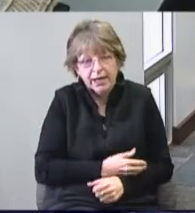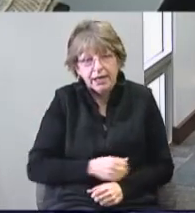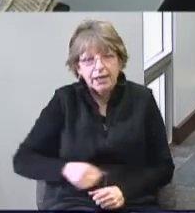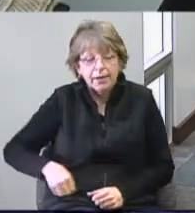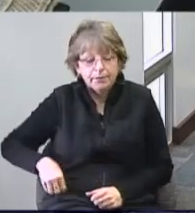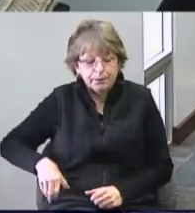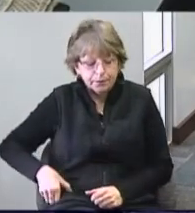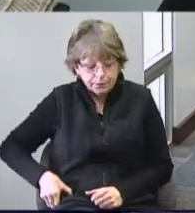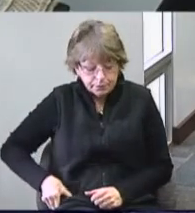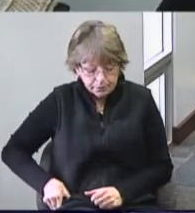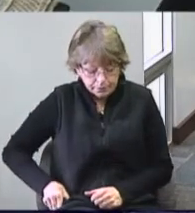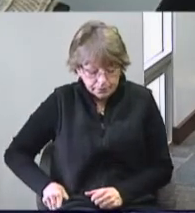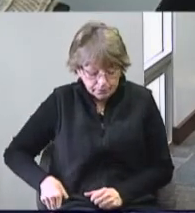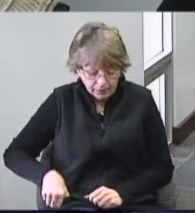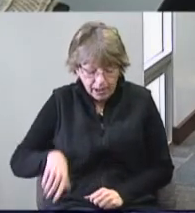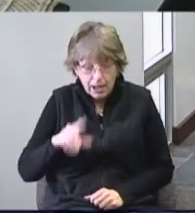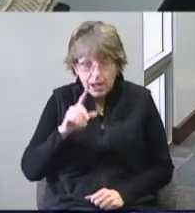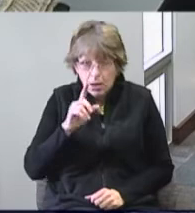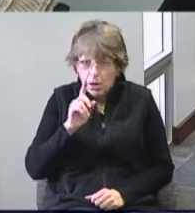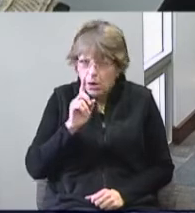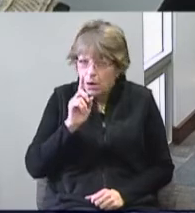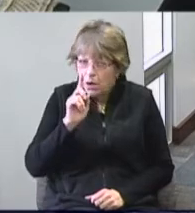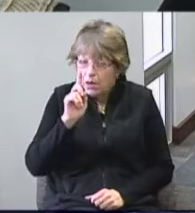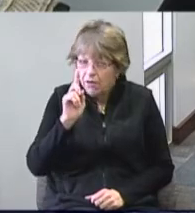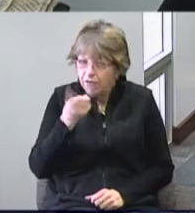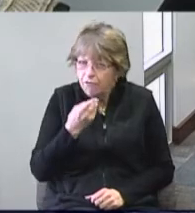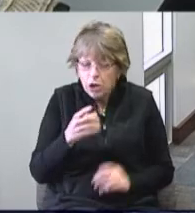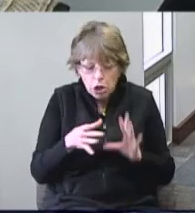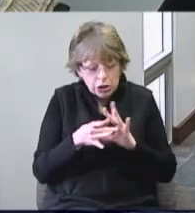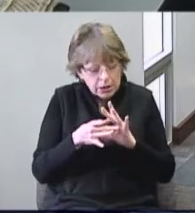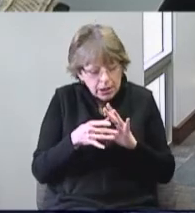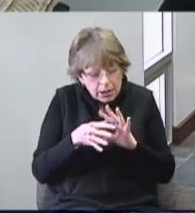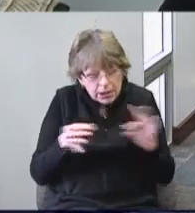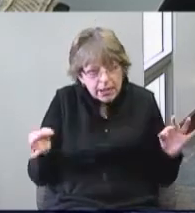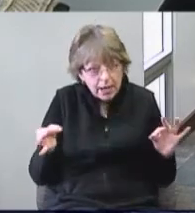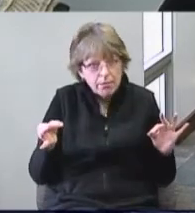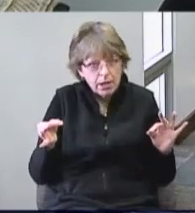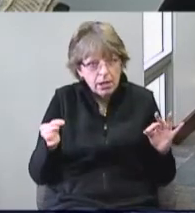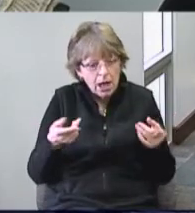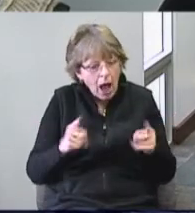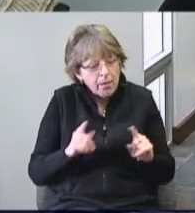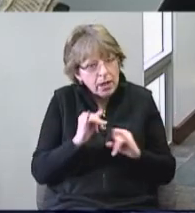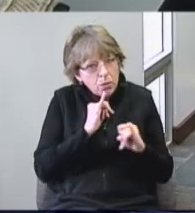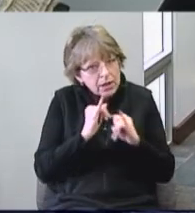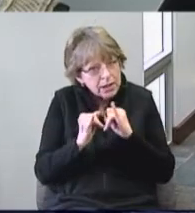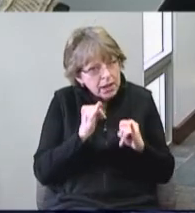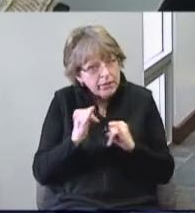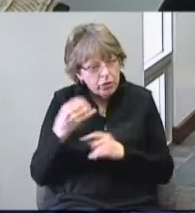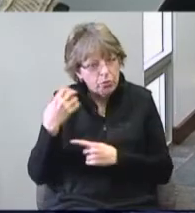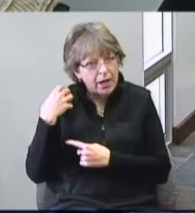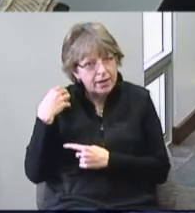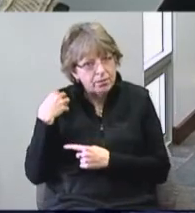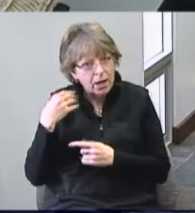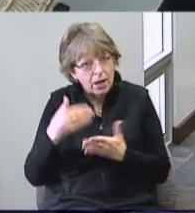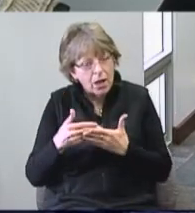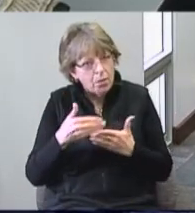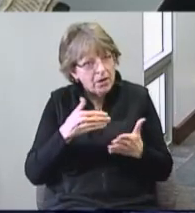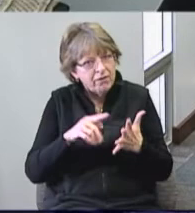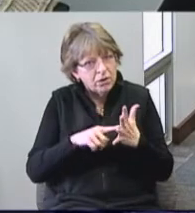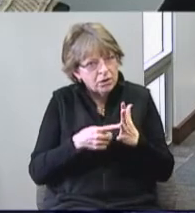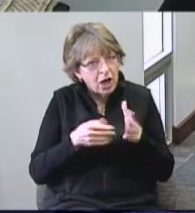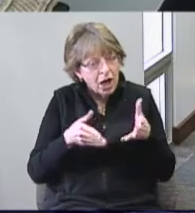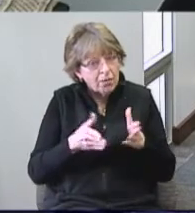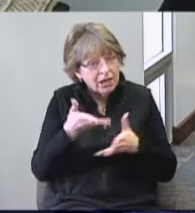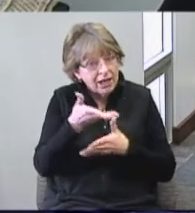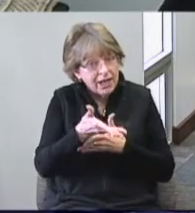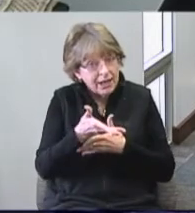One of the first statements made to him when he is interviewed by his commanding officers. Before we get started, I'm going to let these guys handle